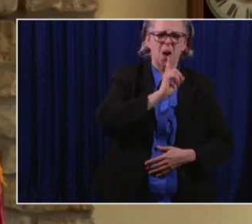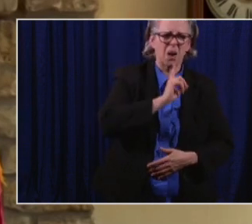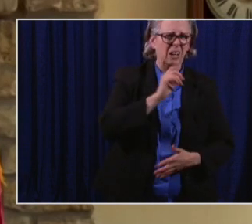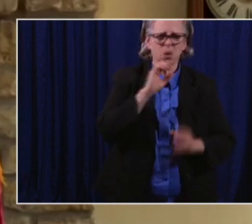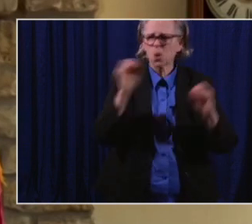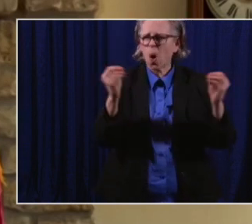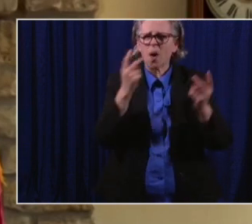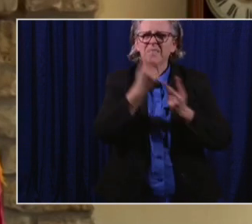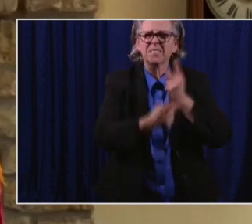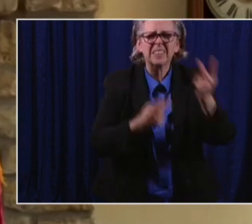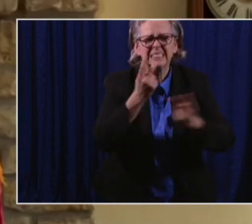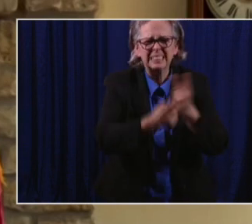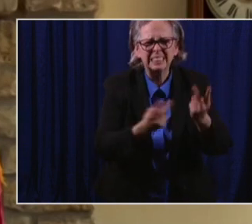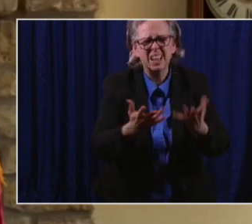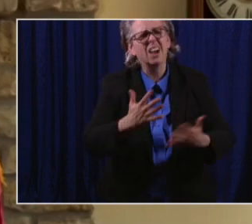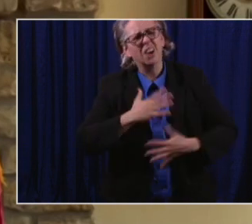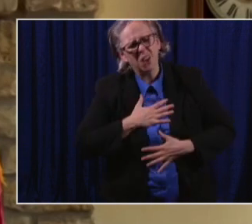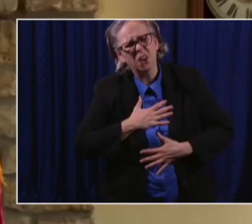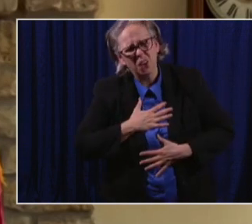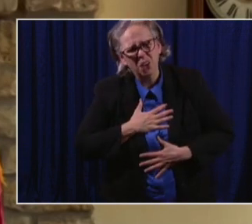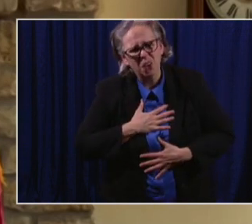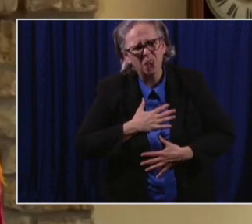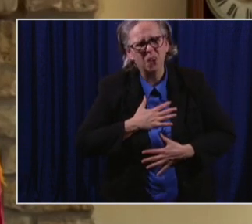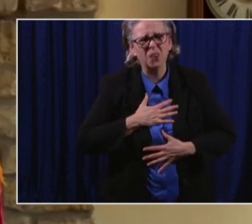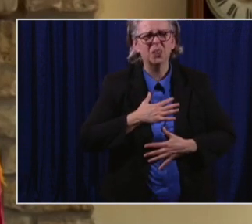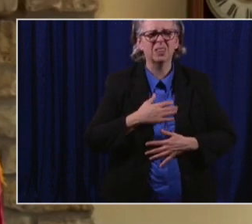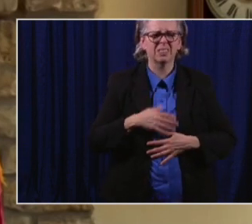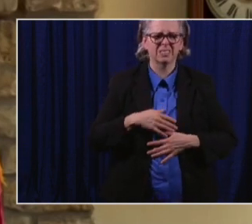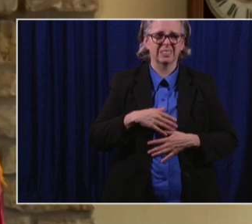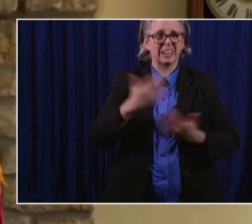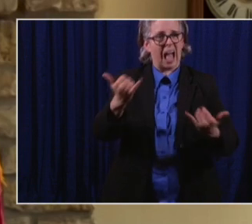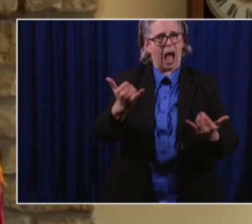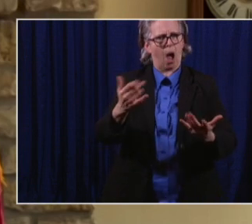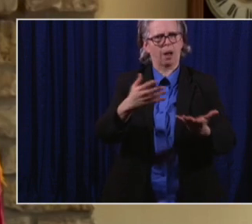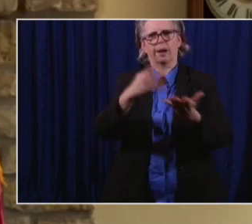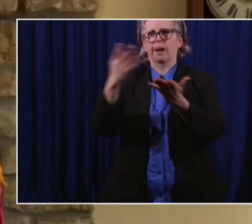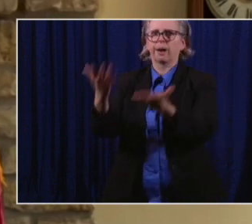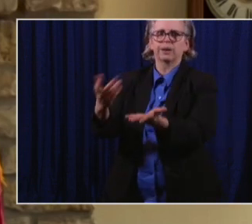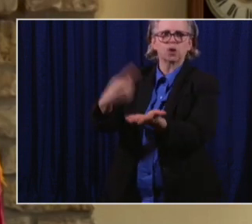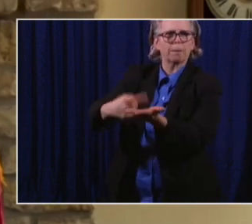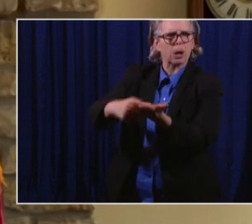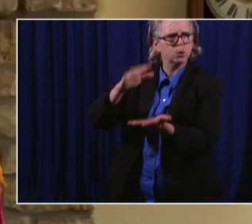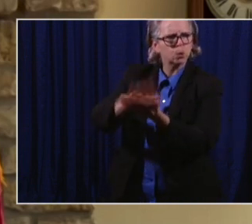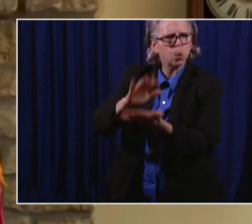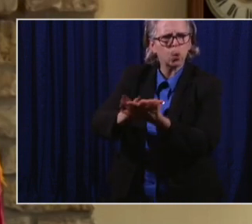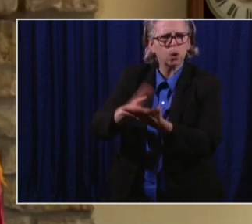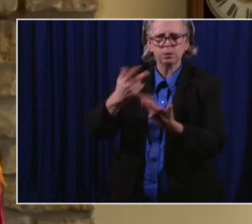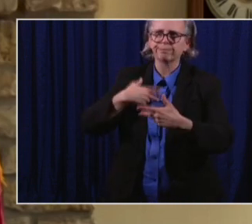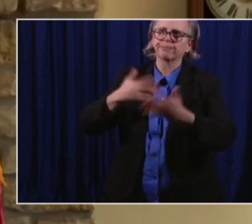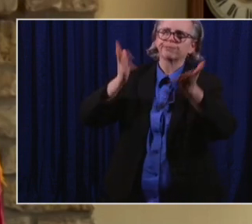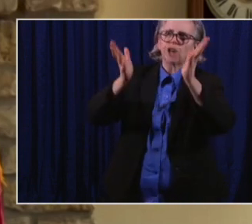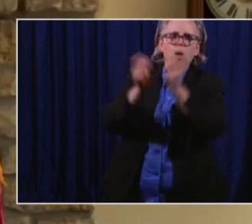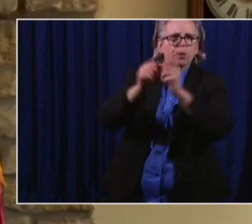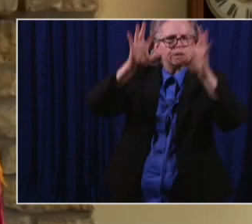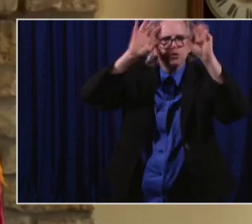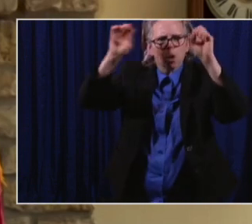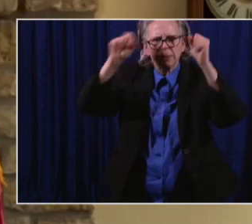We've heard, I've talked with superintendents. We've got a lot of emails from superintendents who talk